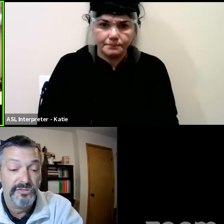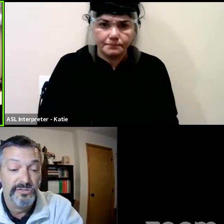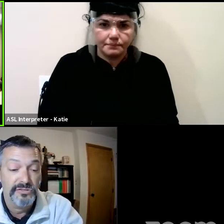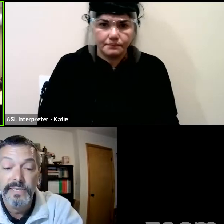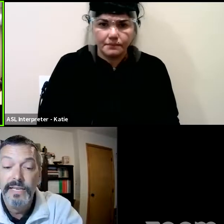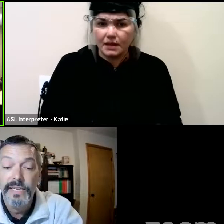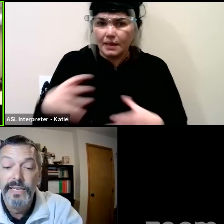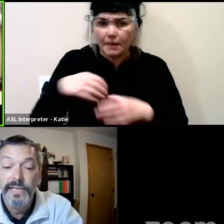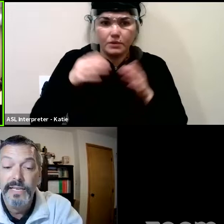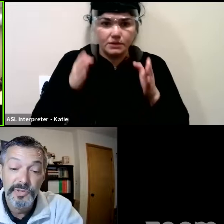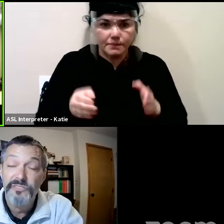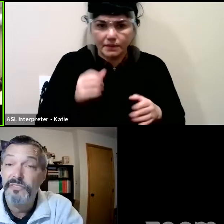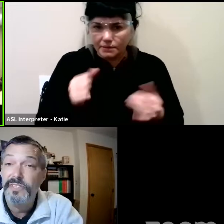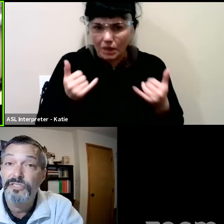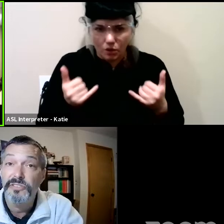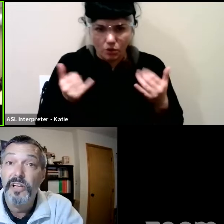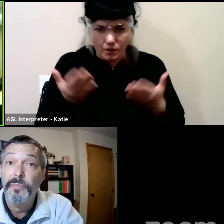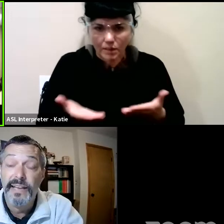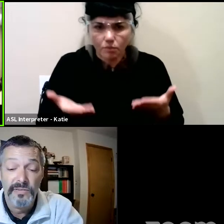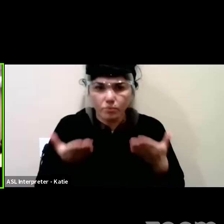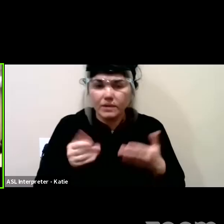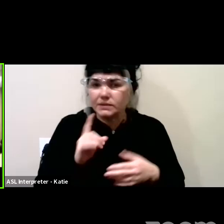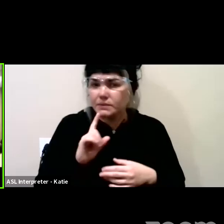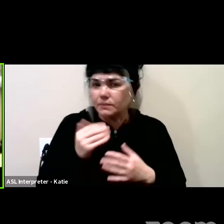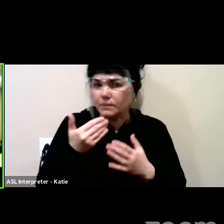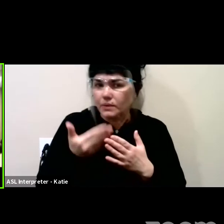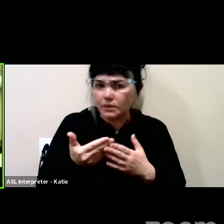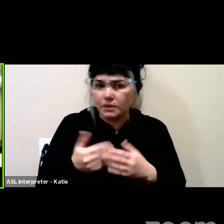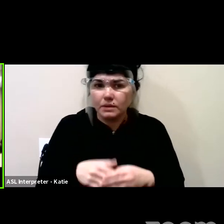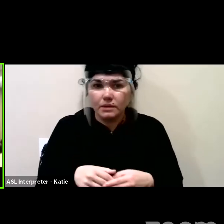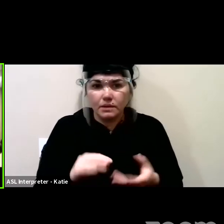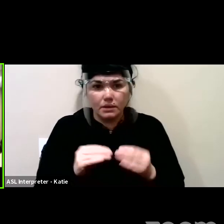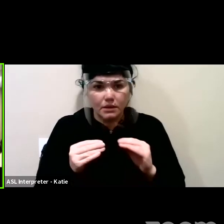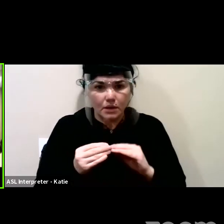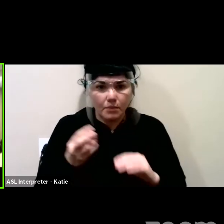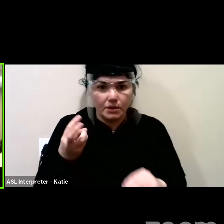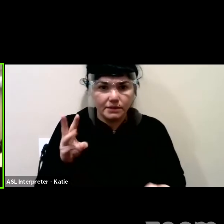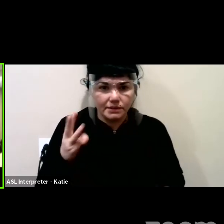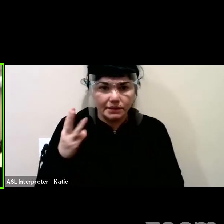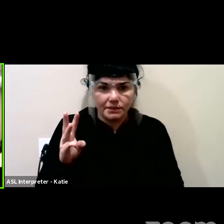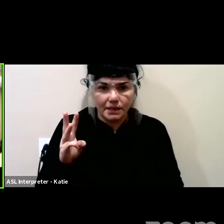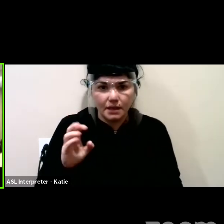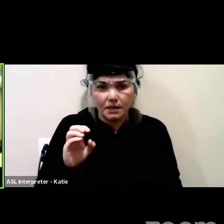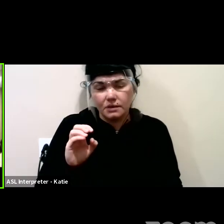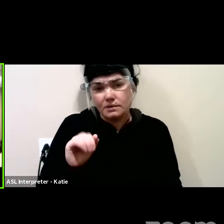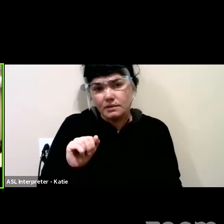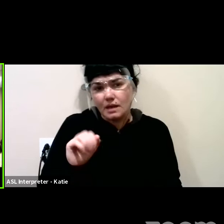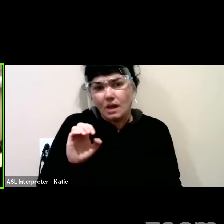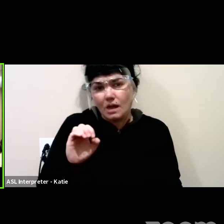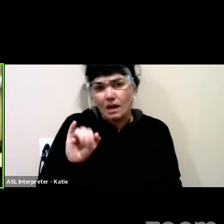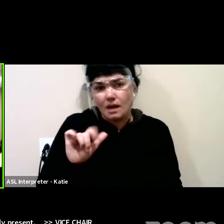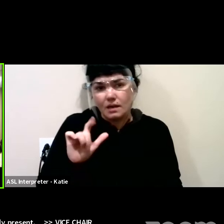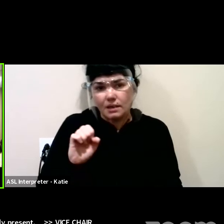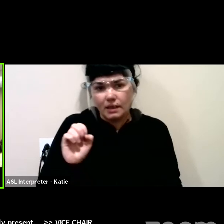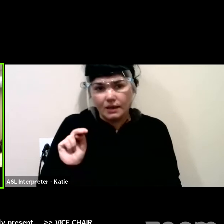that participant is not currently president very good thank you number 16 eileen mcneal